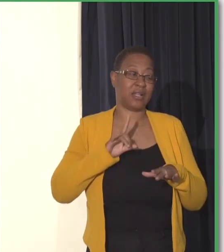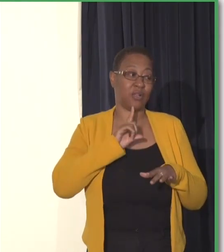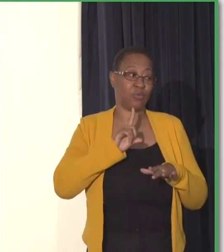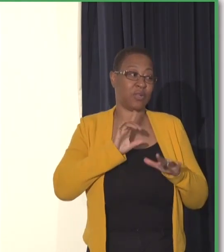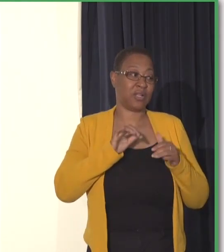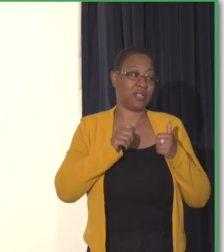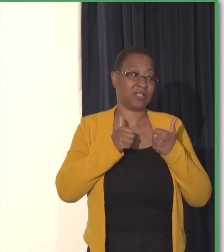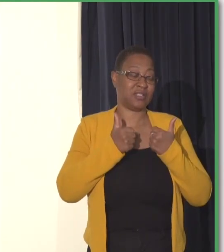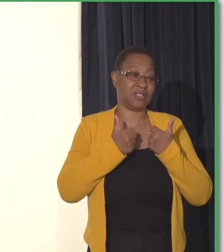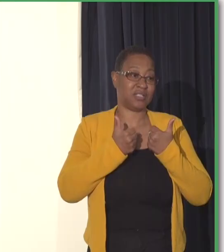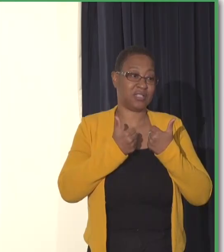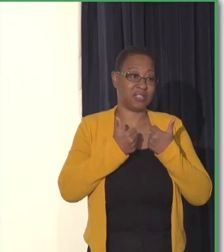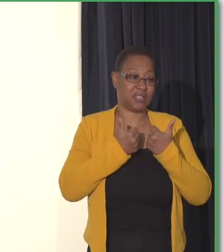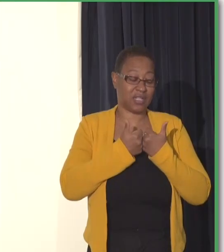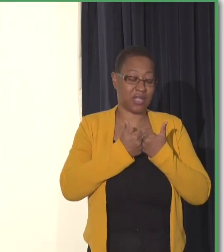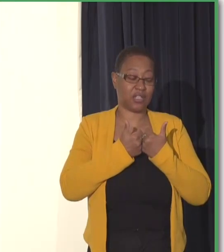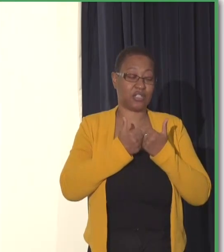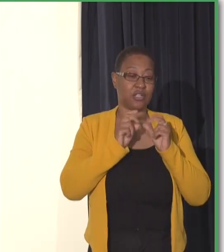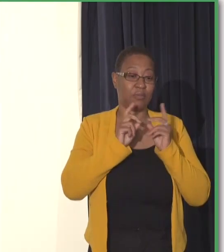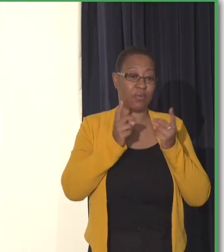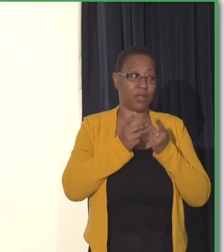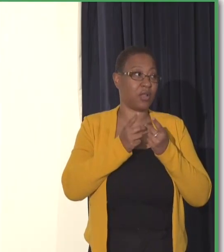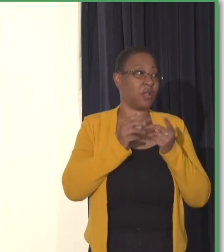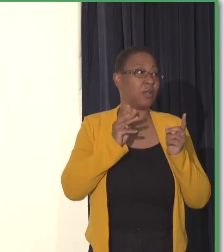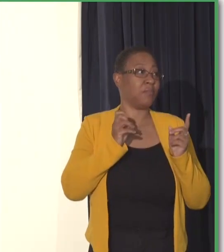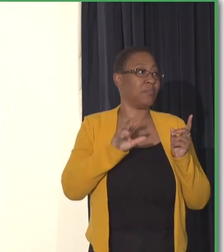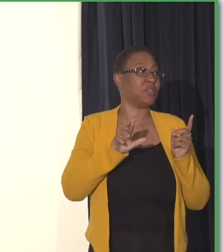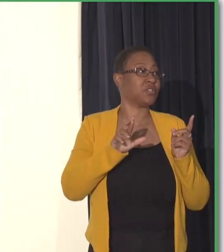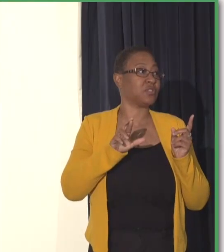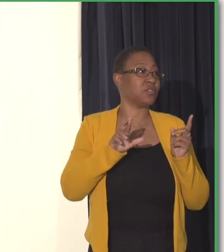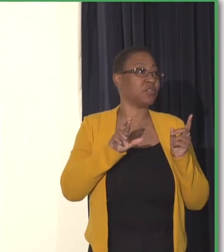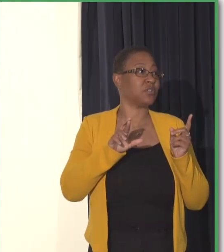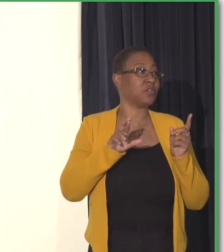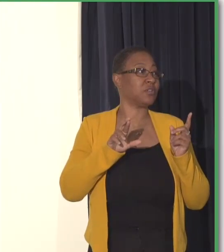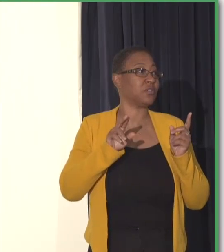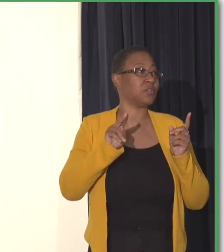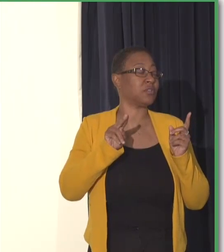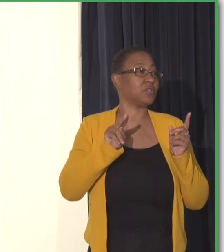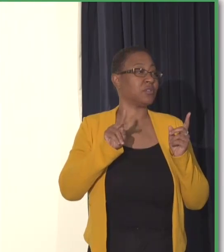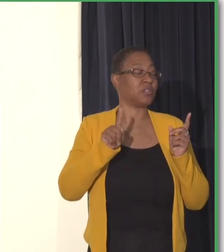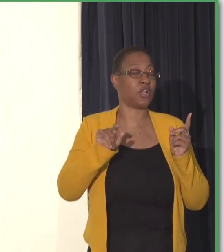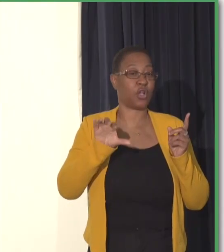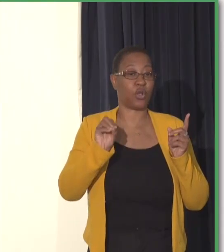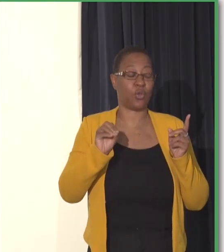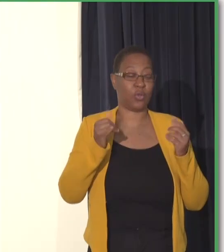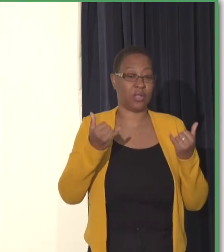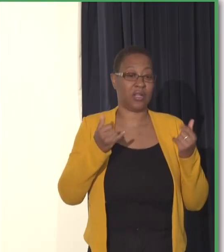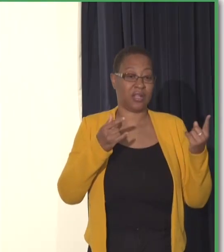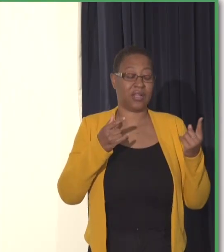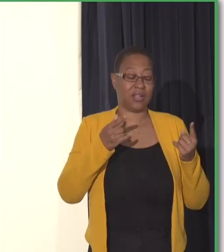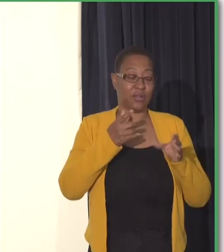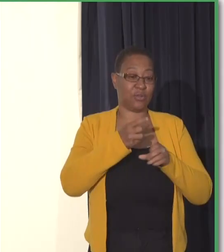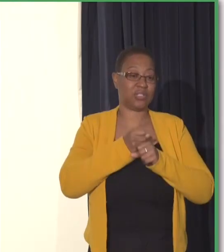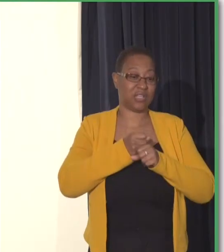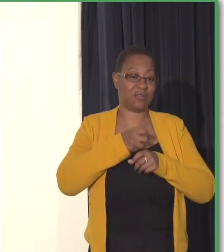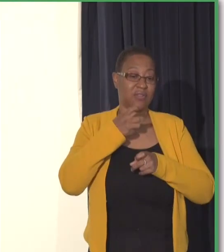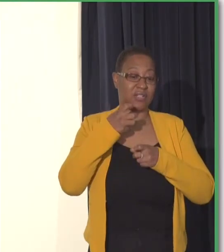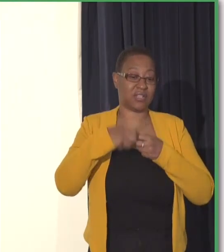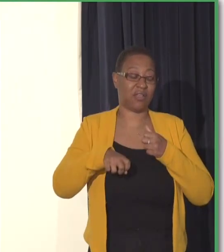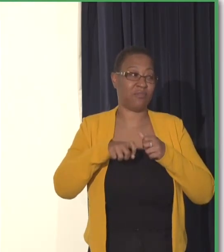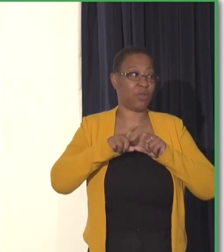department. And Mr. Nazarko that's here right now, he received tough